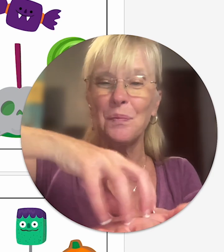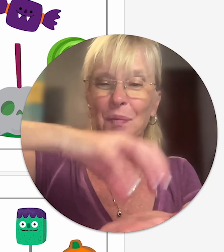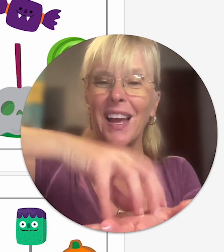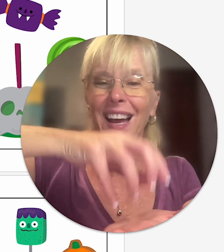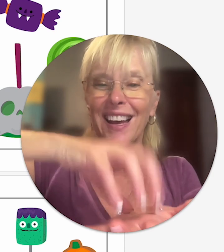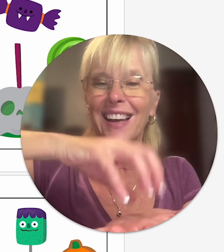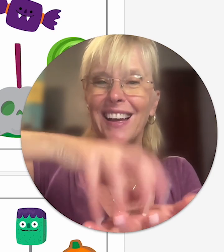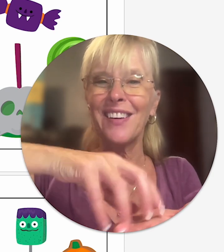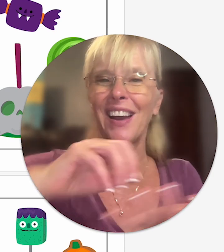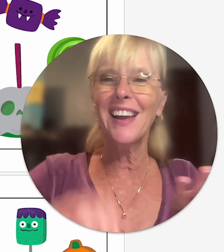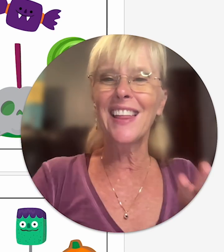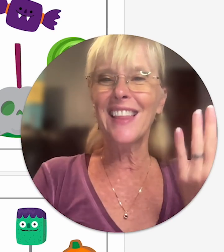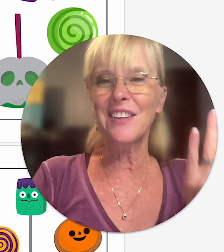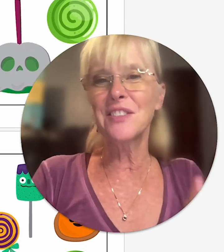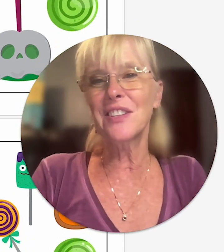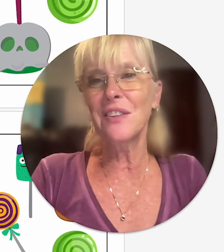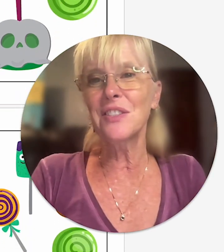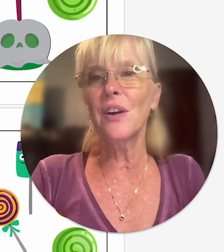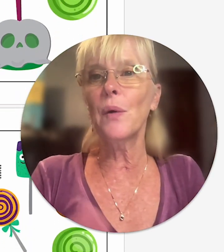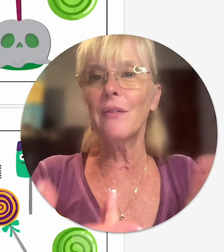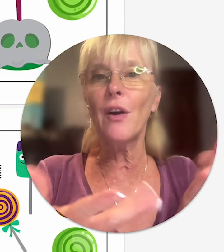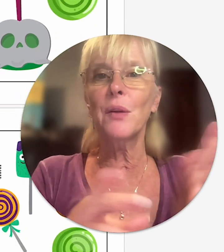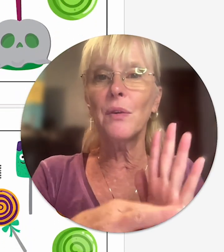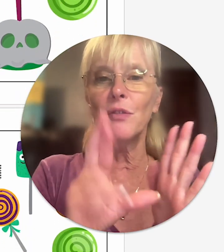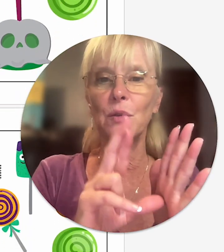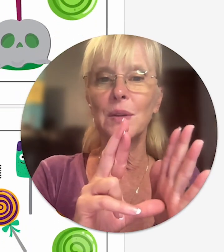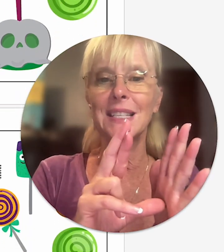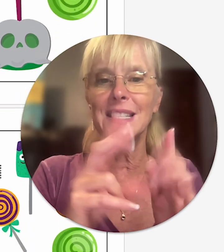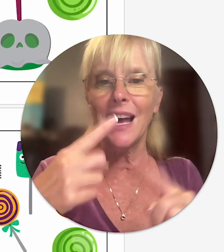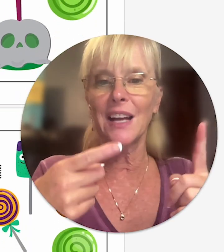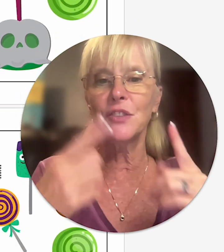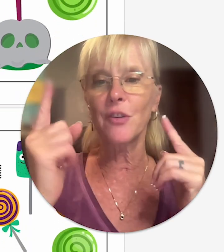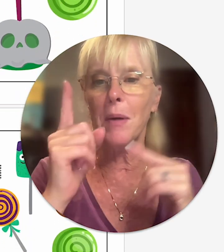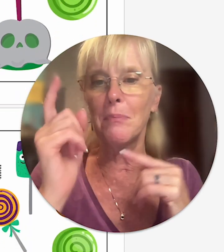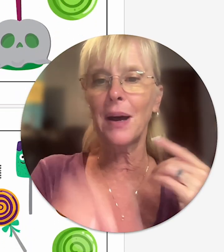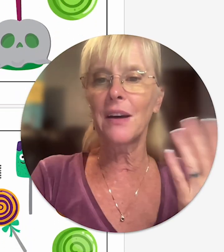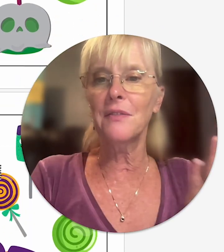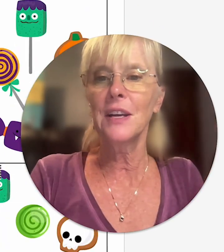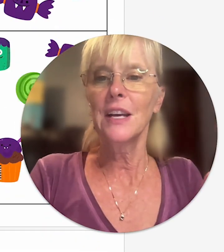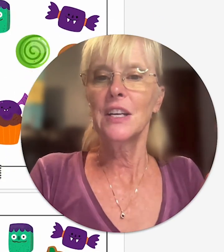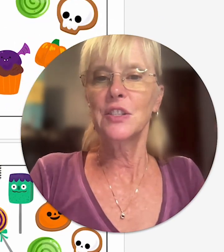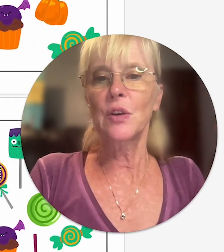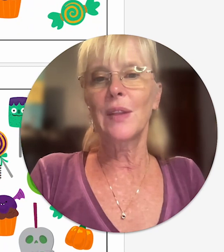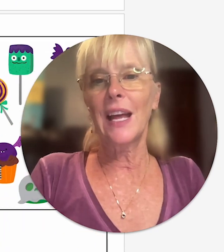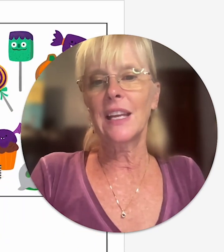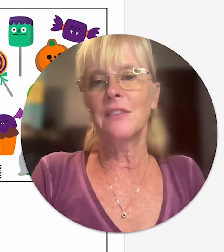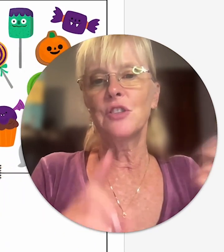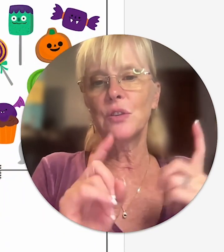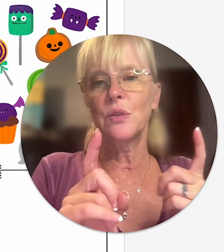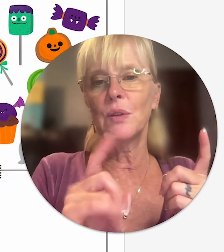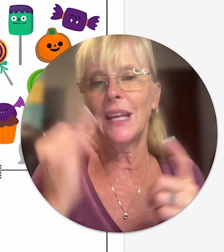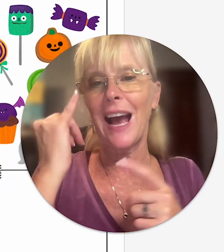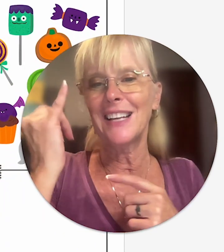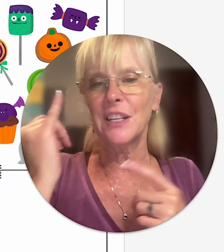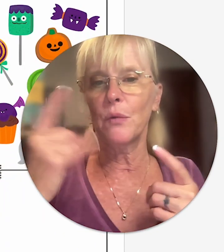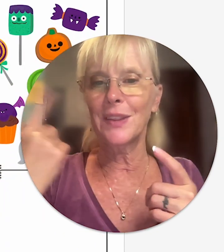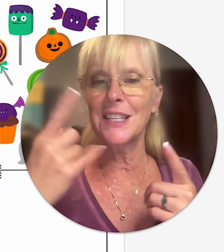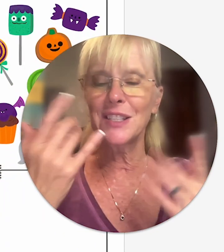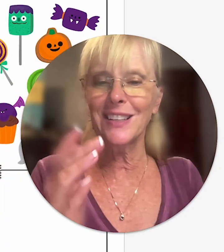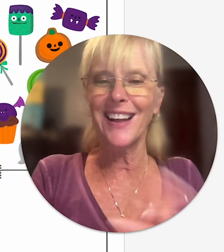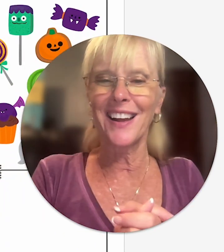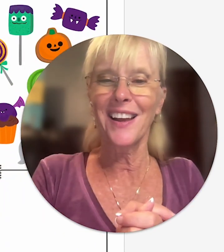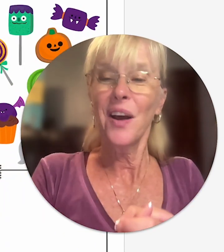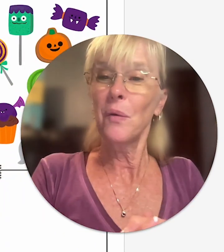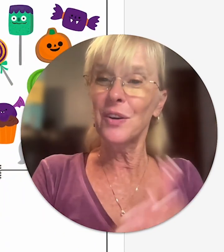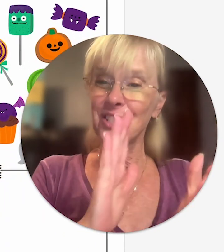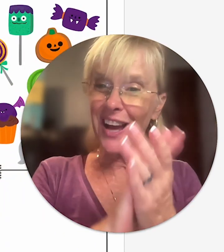dough. Okay, and those are, we've already reviewed the signs from above, so that gives you the idea of what these